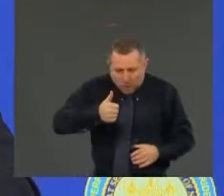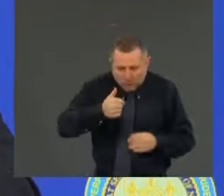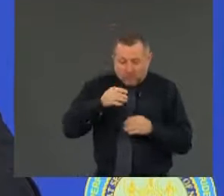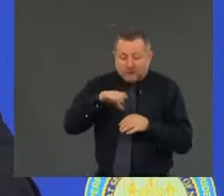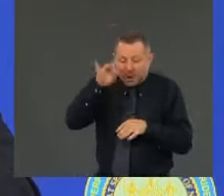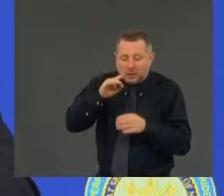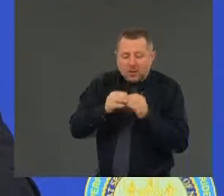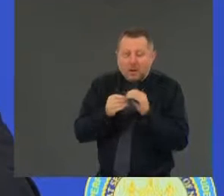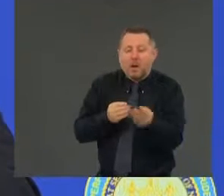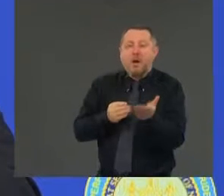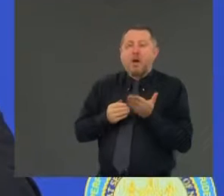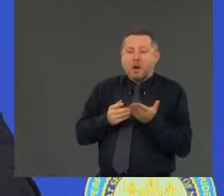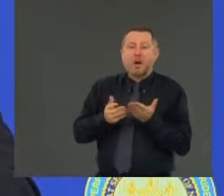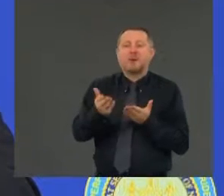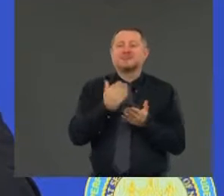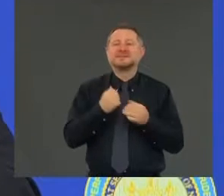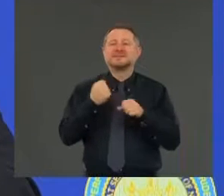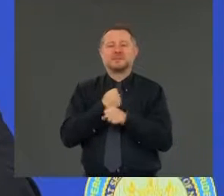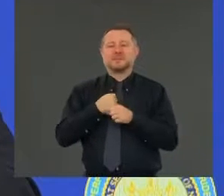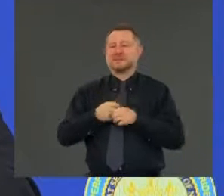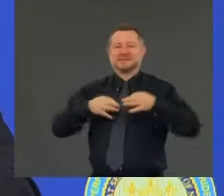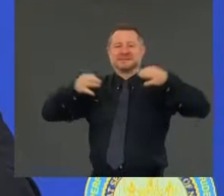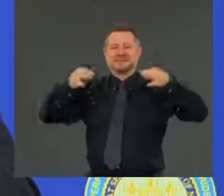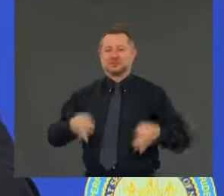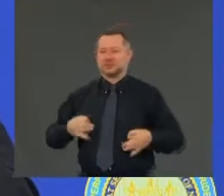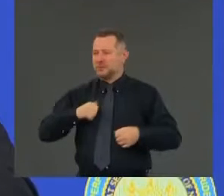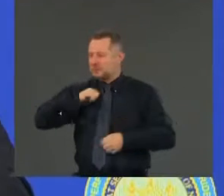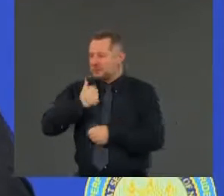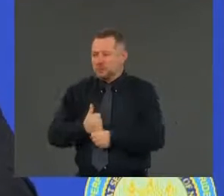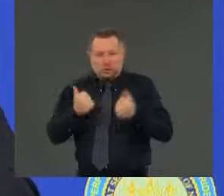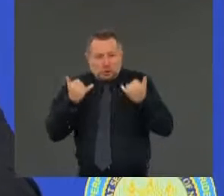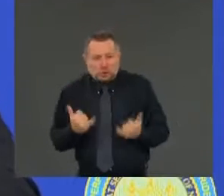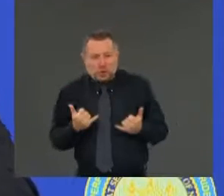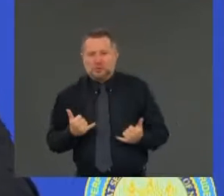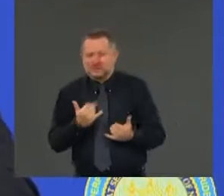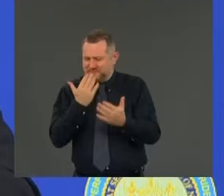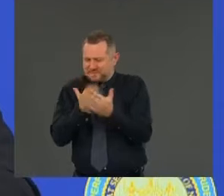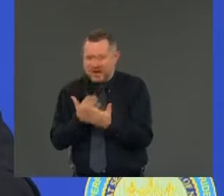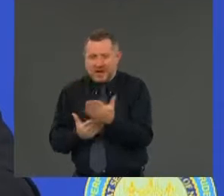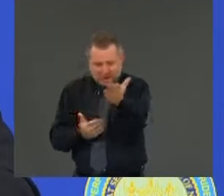Make decisions based on the facts you know.